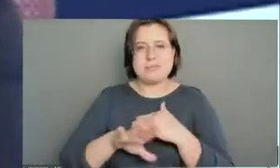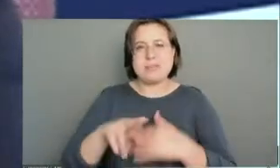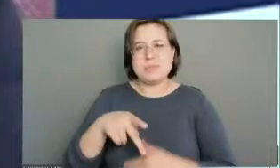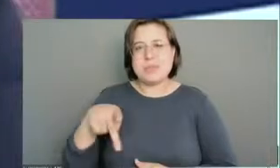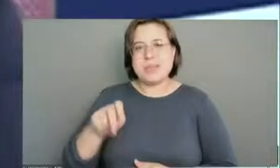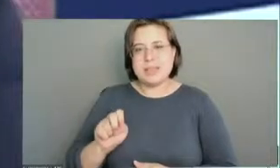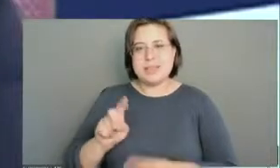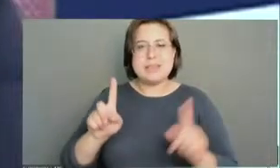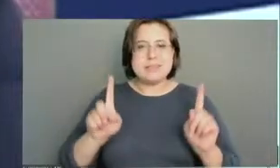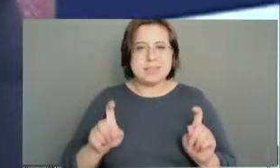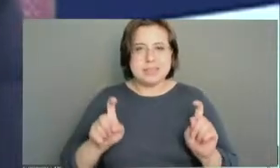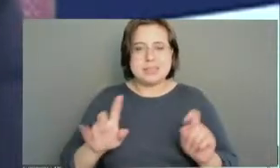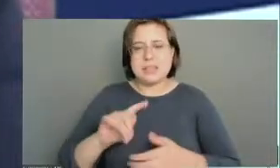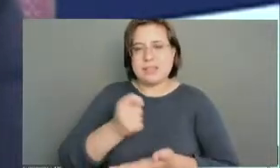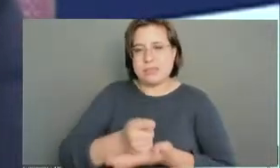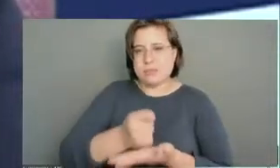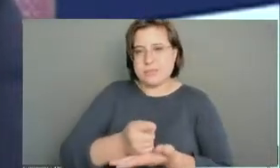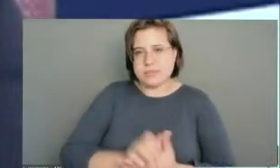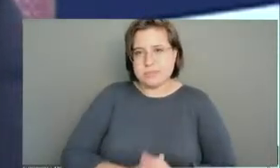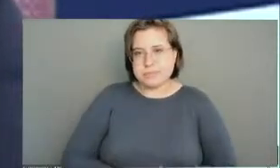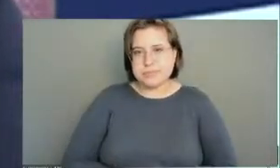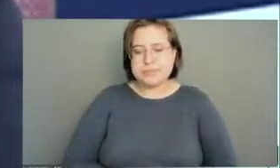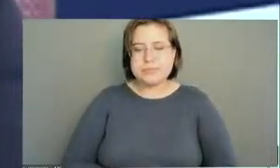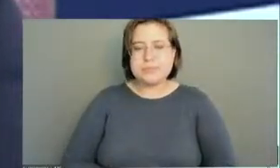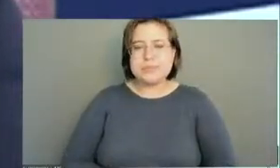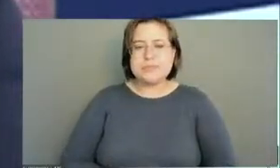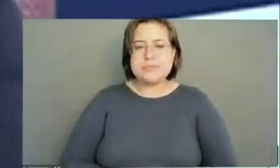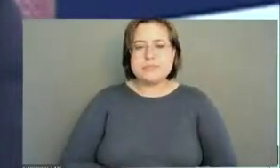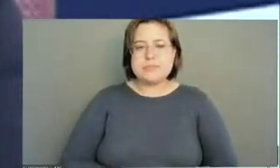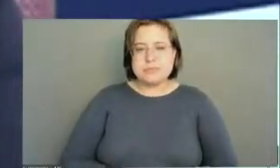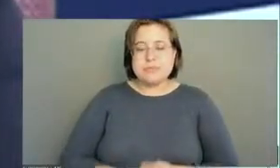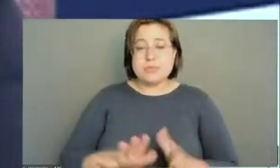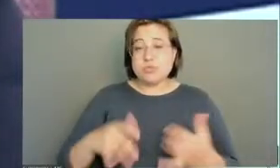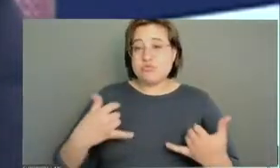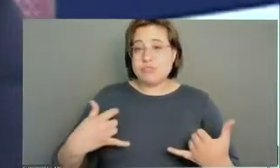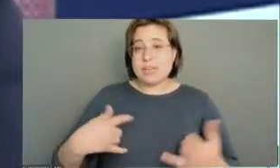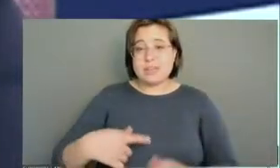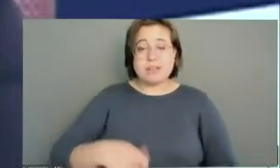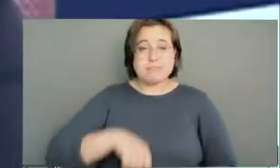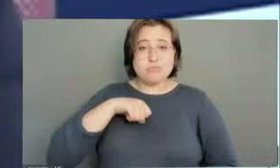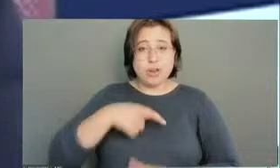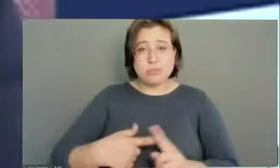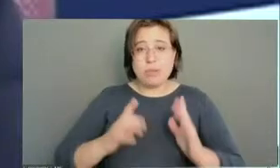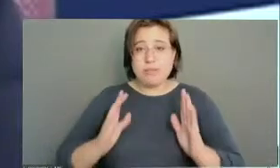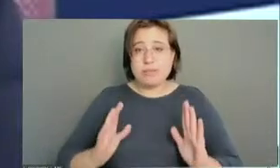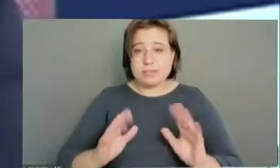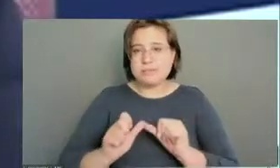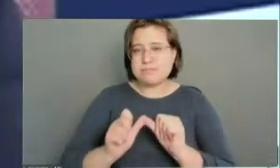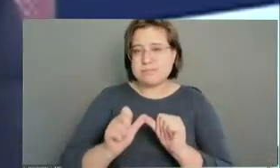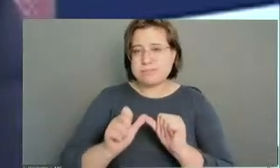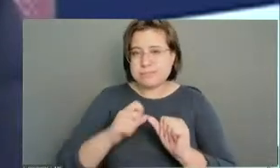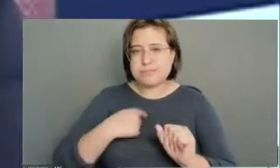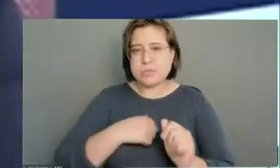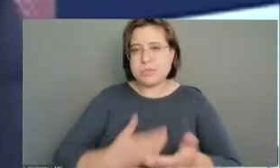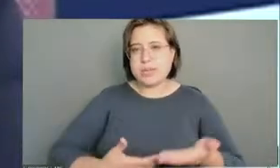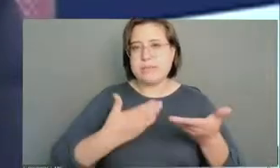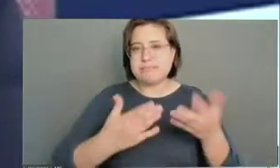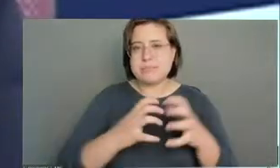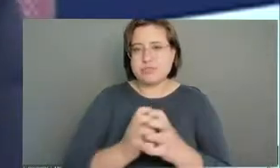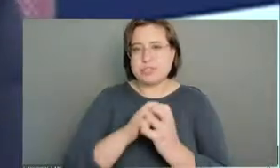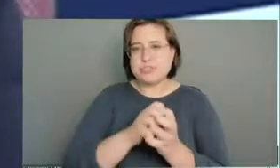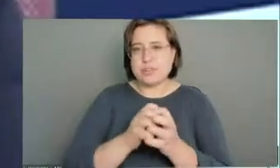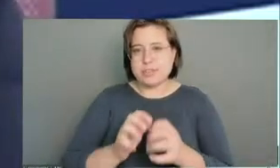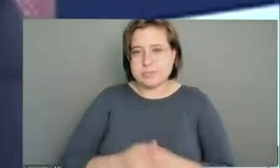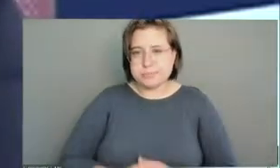and therapies. And in this Pride Month, we continue to elevate the importance of intersectionality and